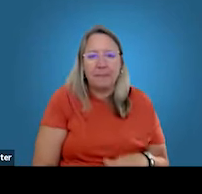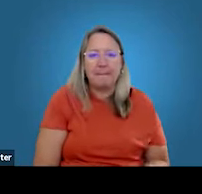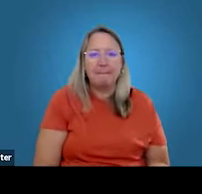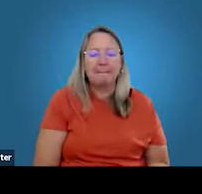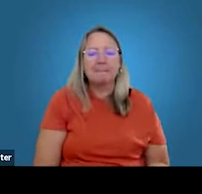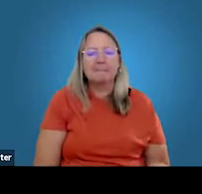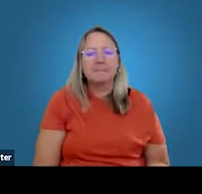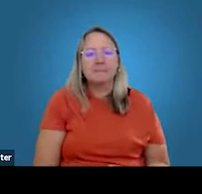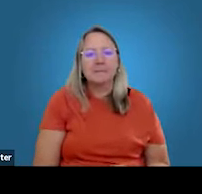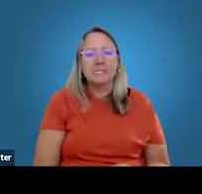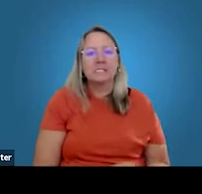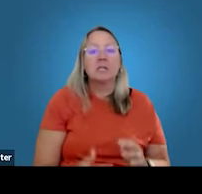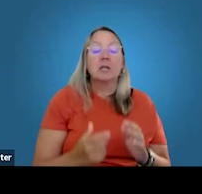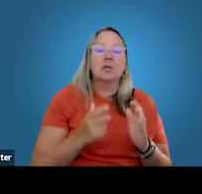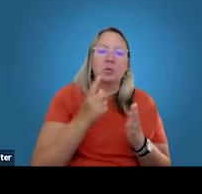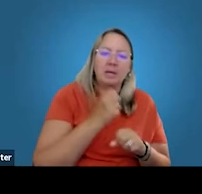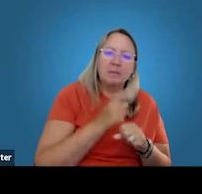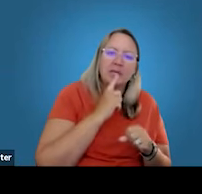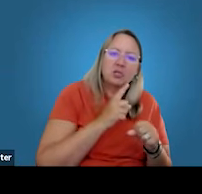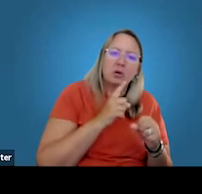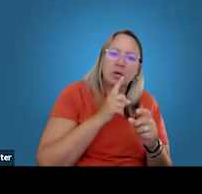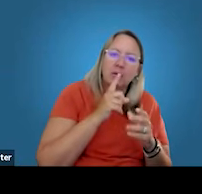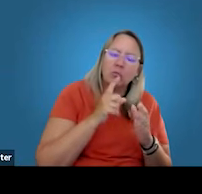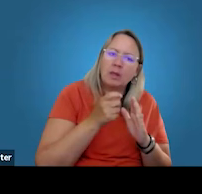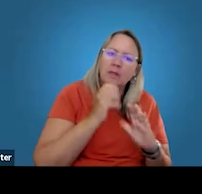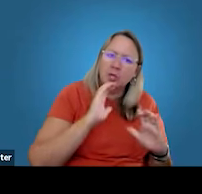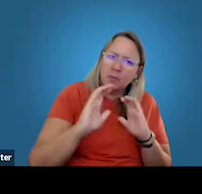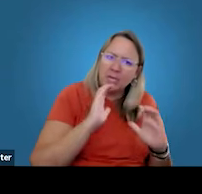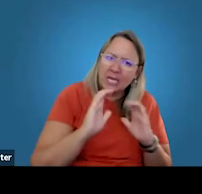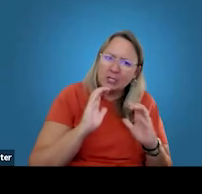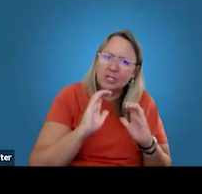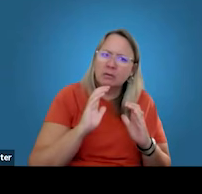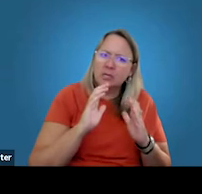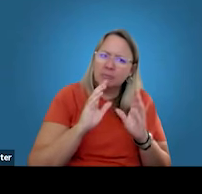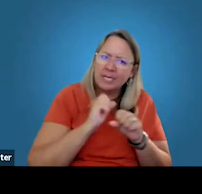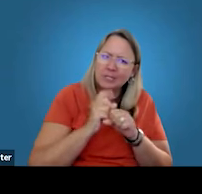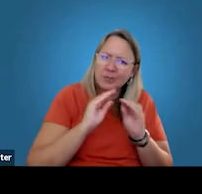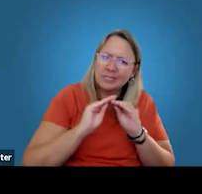attached to is the very thing that needs to come out of our communication. That is a tough lesson learned.